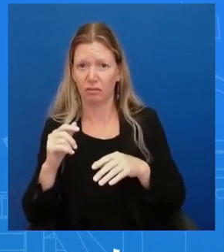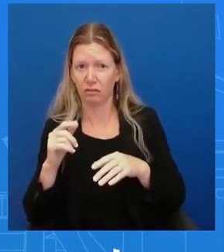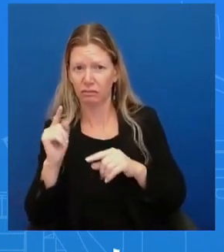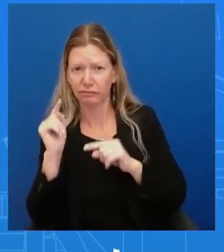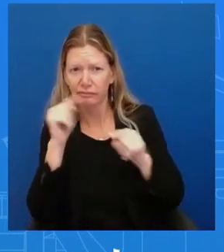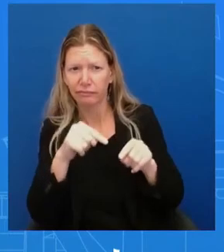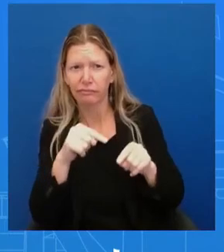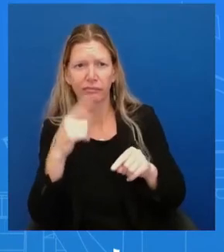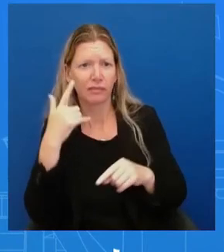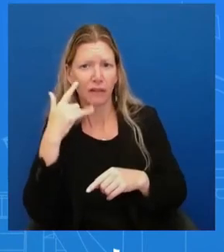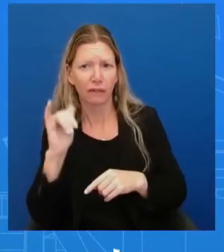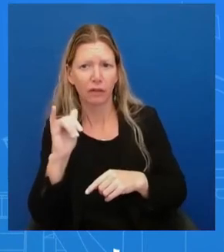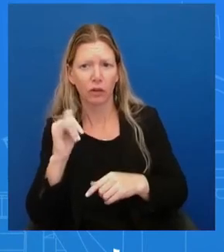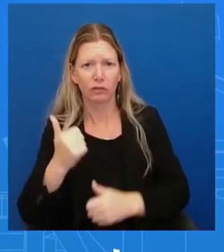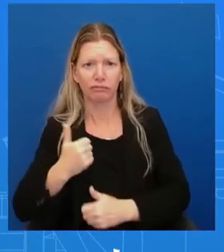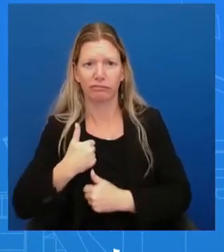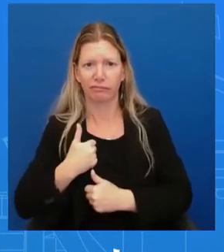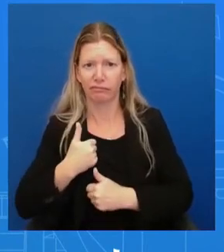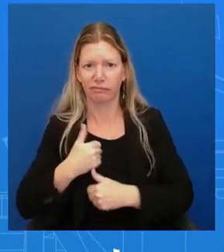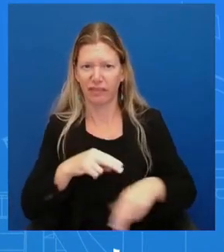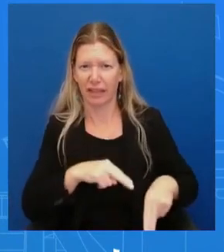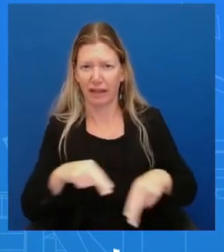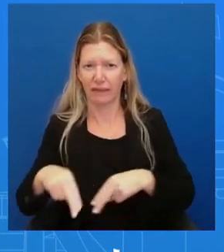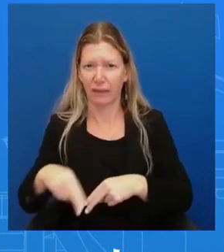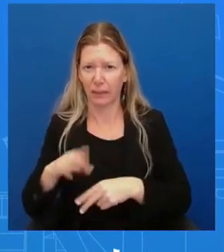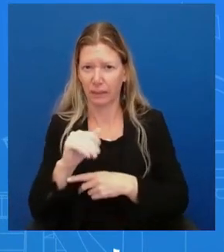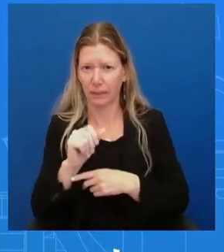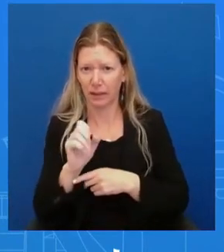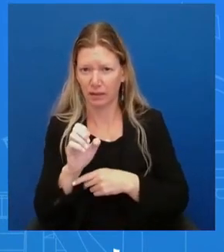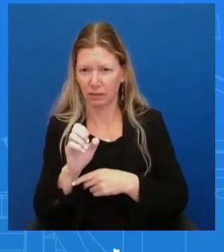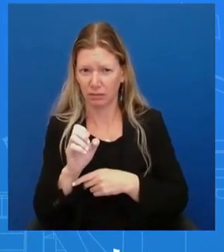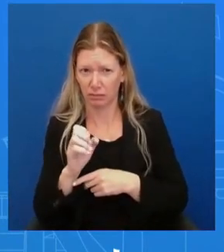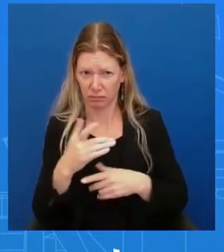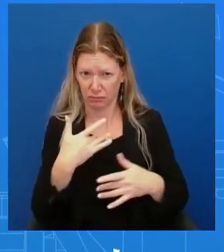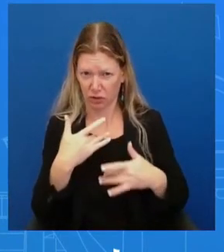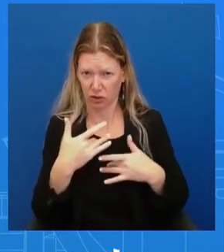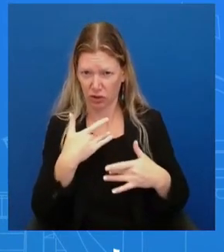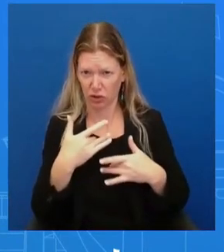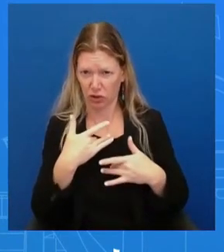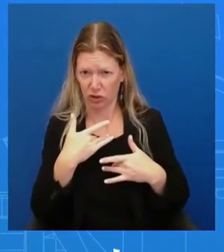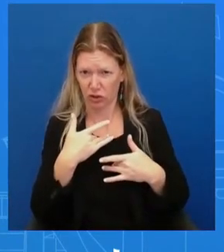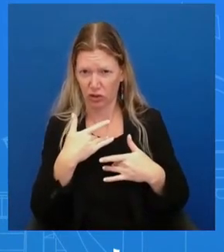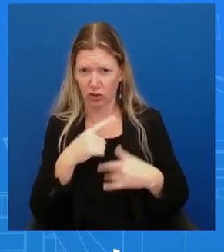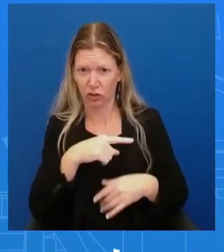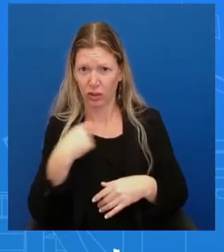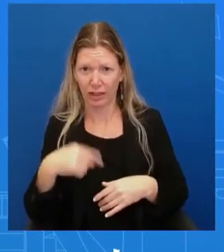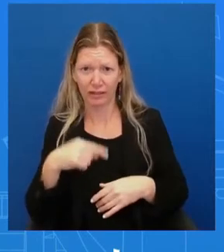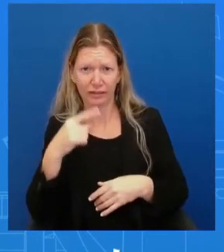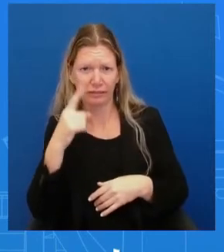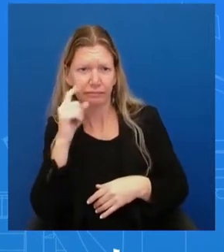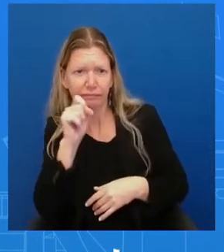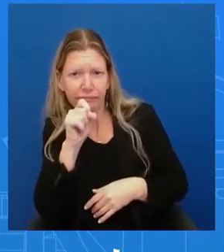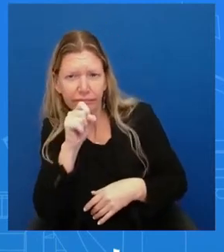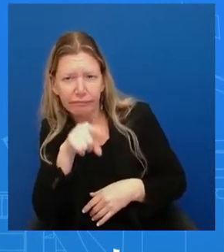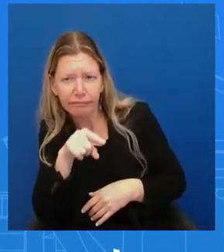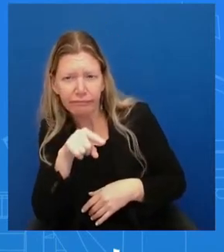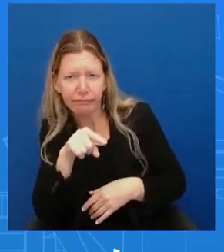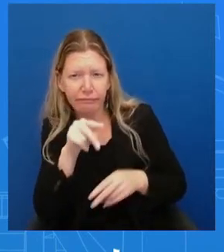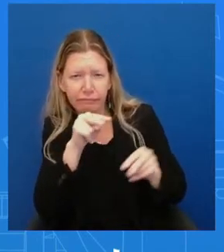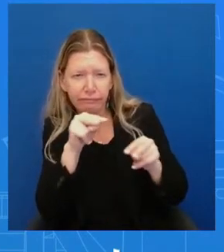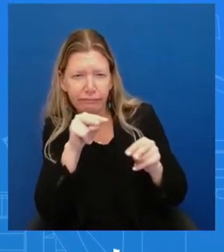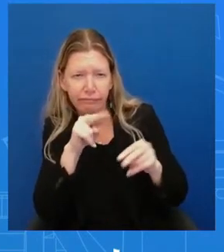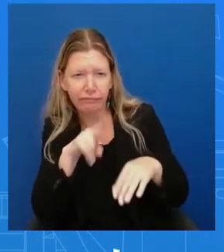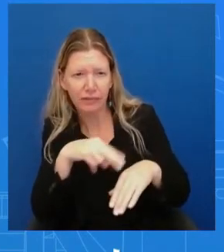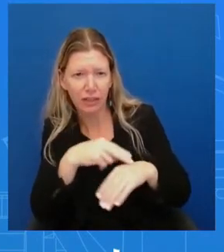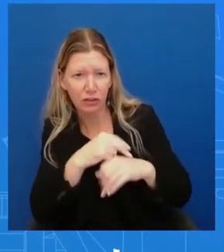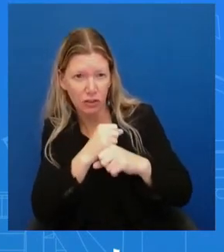about possible Chinese spying, national security, and what are you doing about this? So look, we take those types of incidents